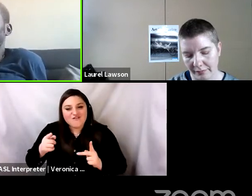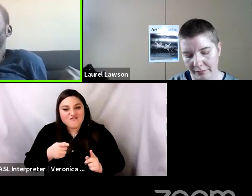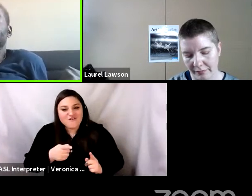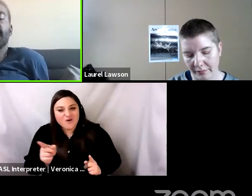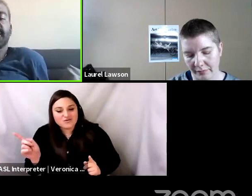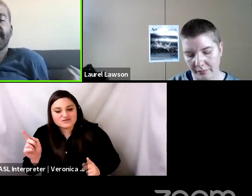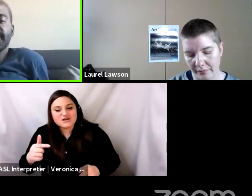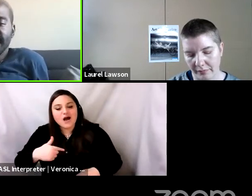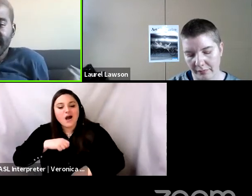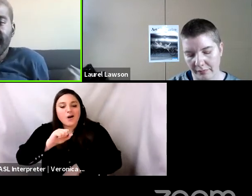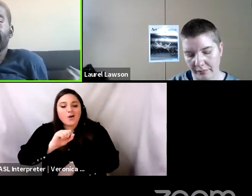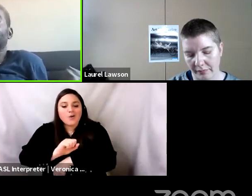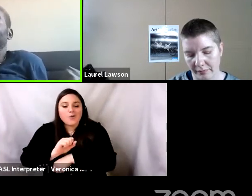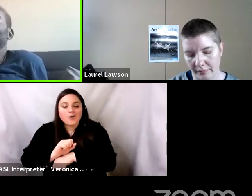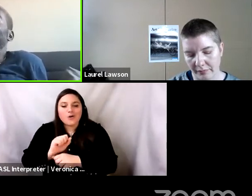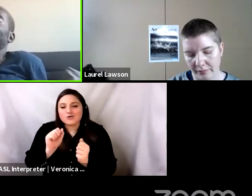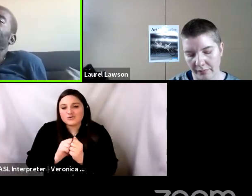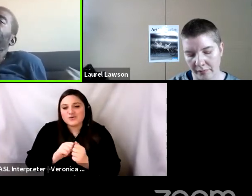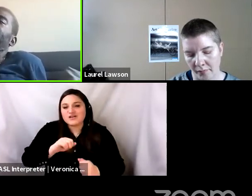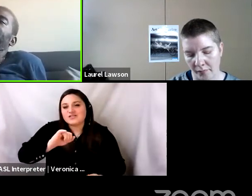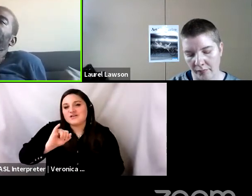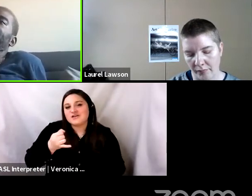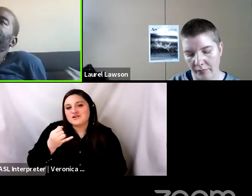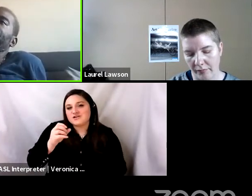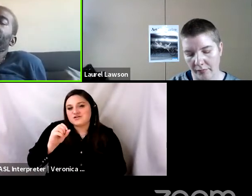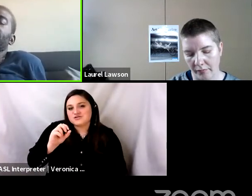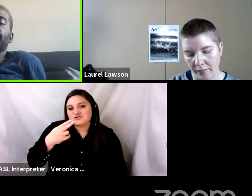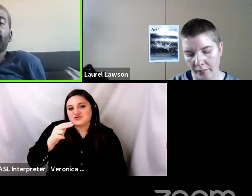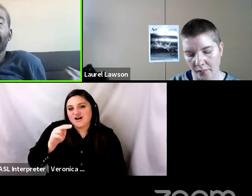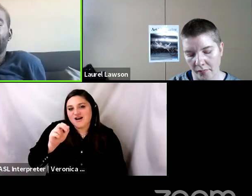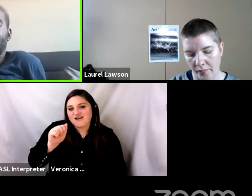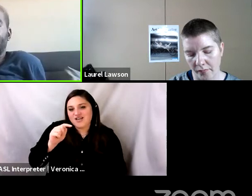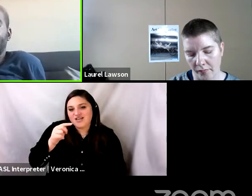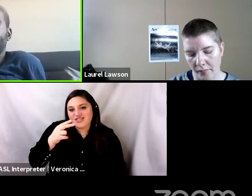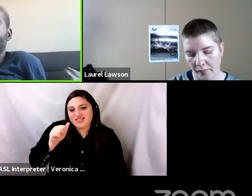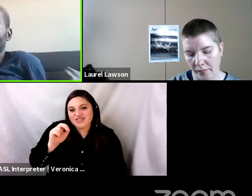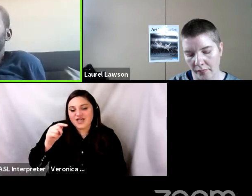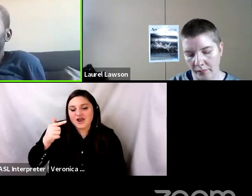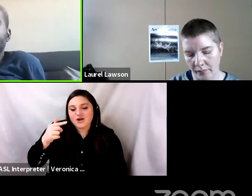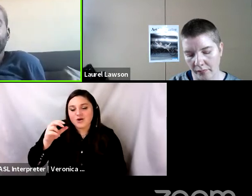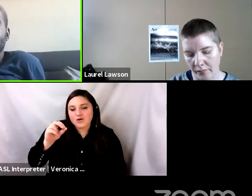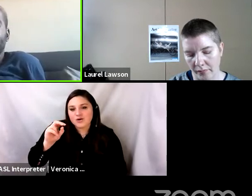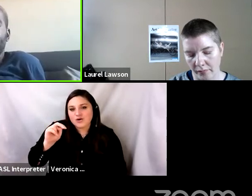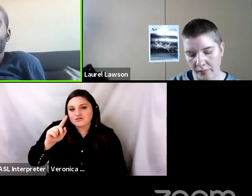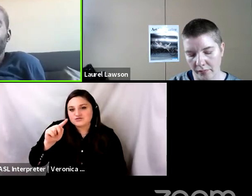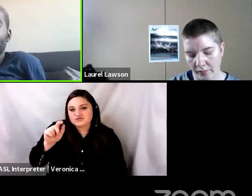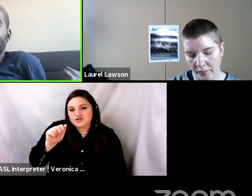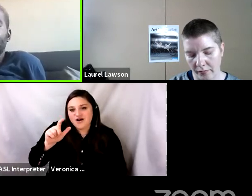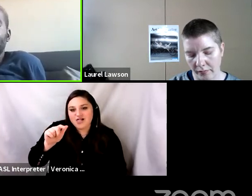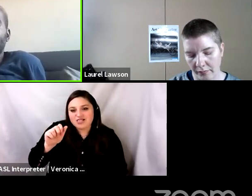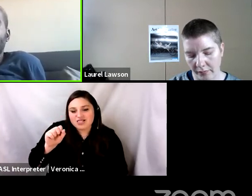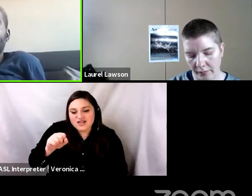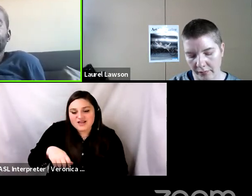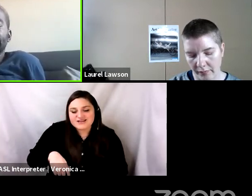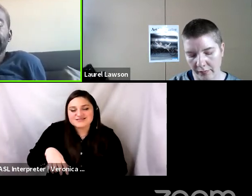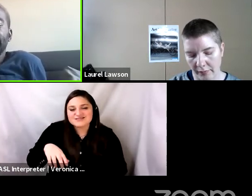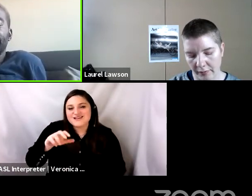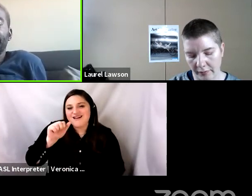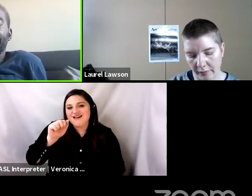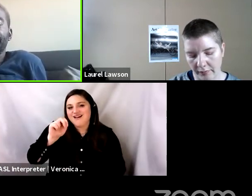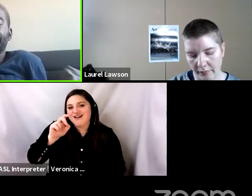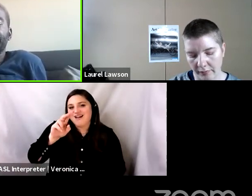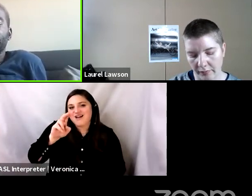Kay and Jonathan Gonzalez, Angie Pittman, like just POC folk,